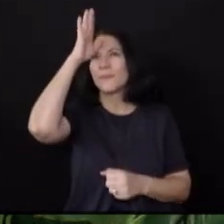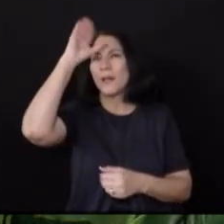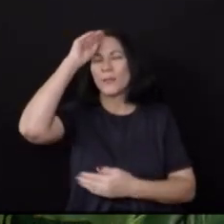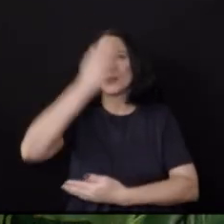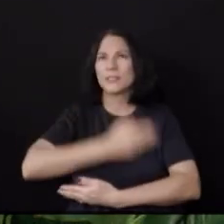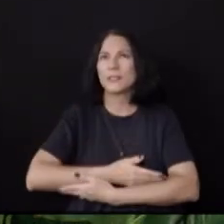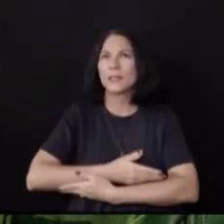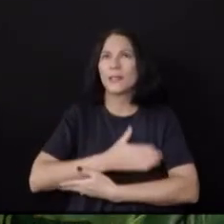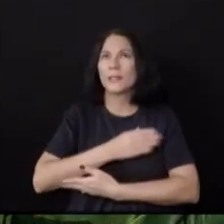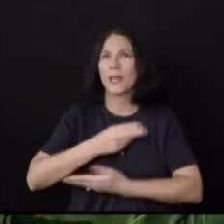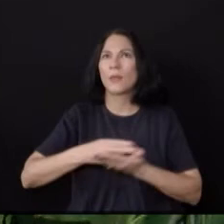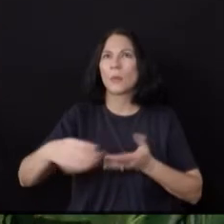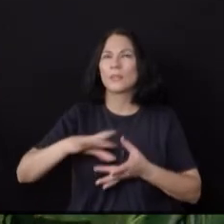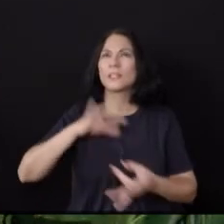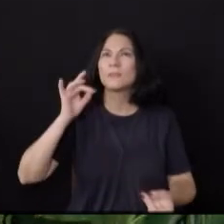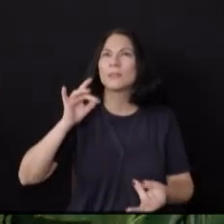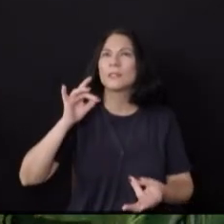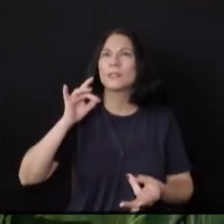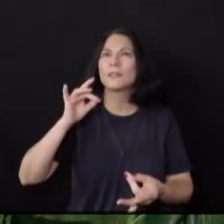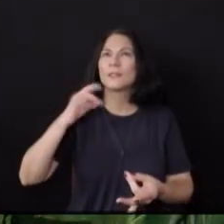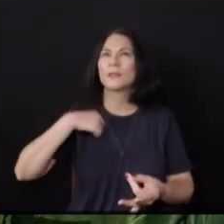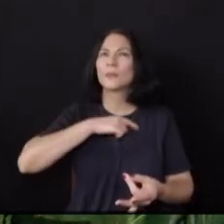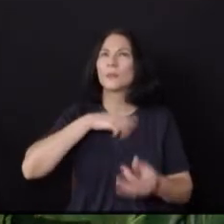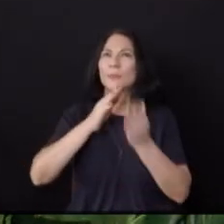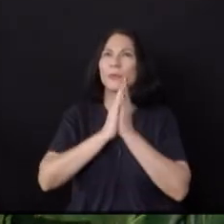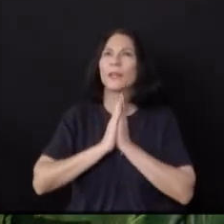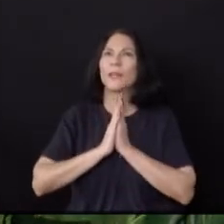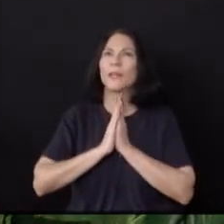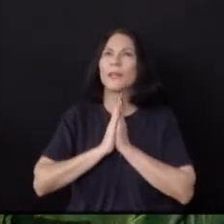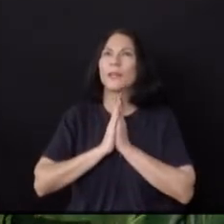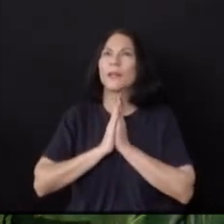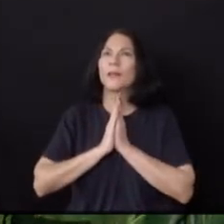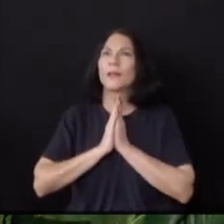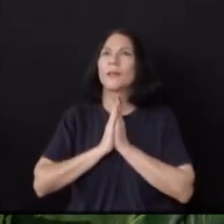Son, and of the Holy Spirit, we pray.